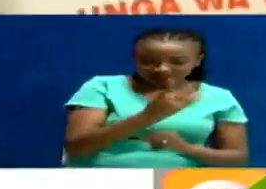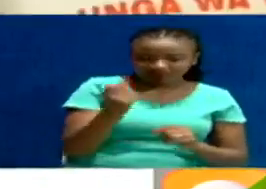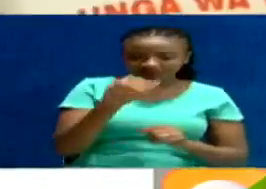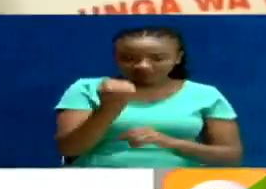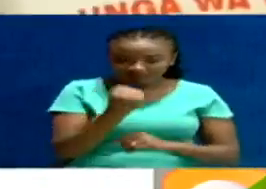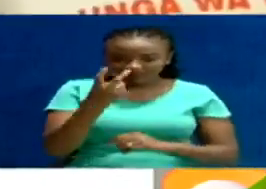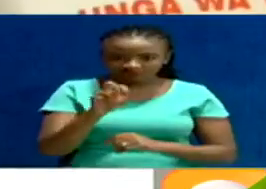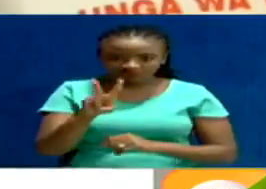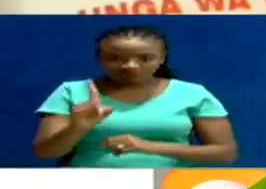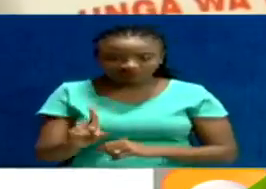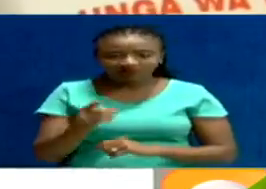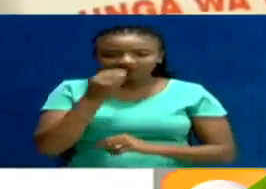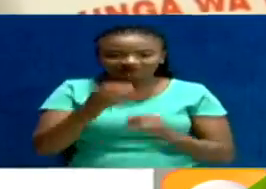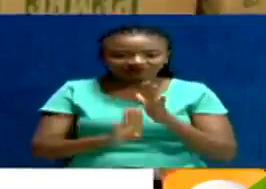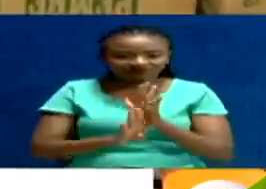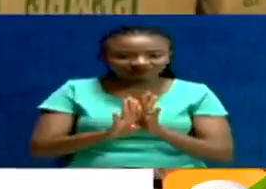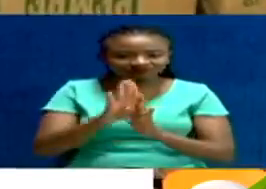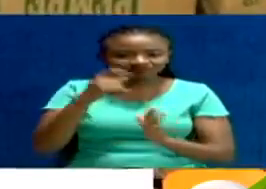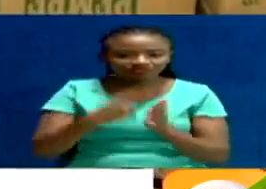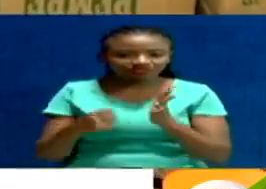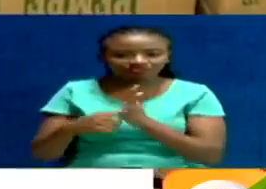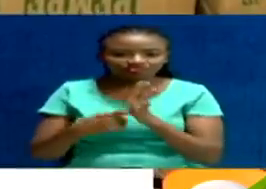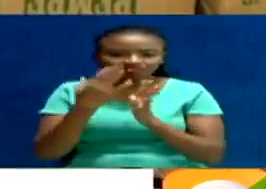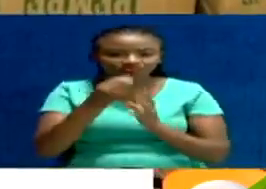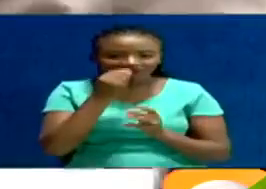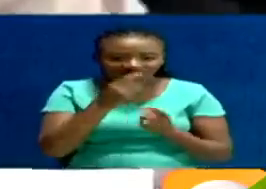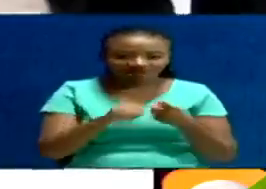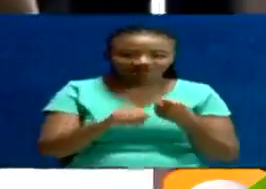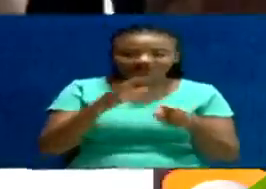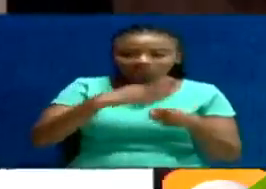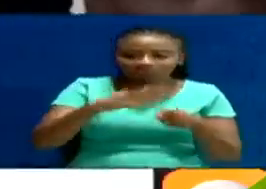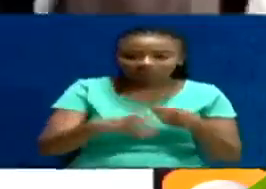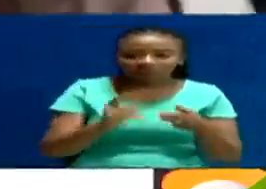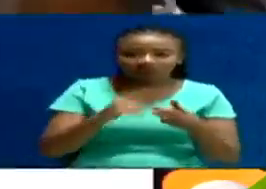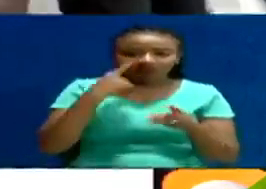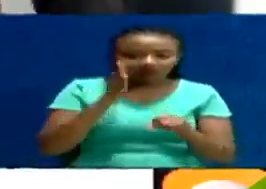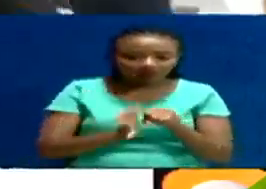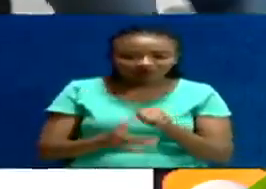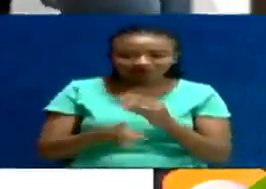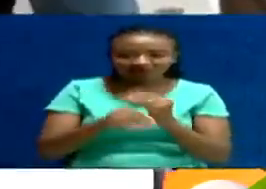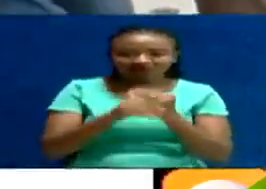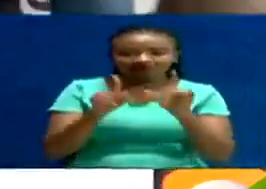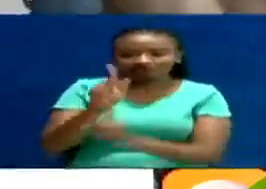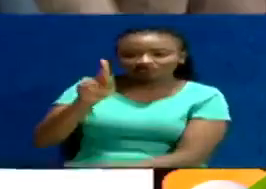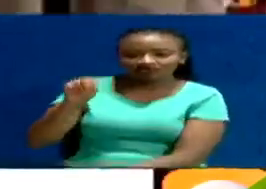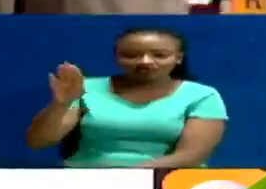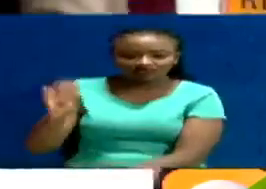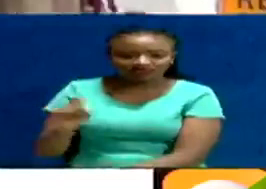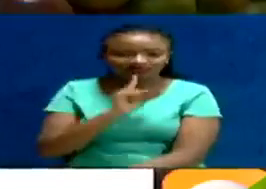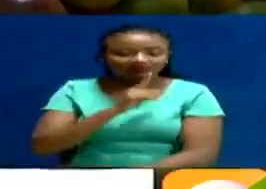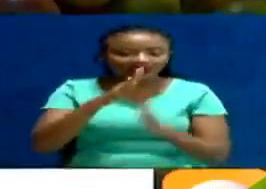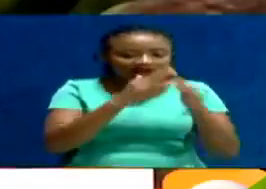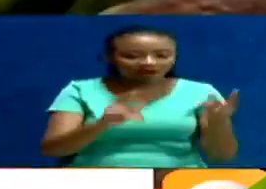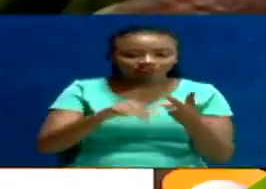food inflation mainly attributed to increase in prices of some food items like sukuma wiki and onions. KNBS also reports that